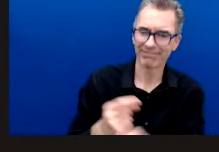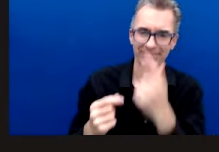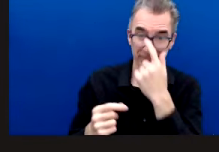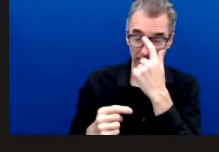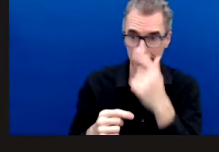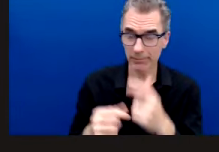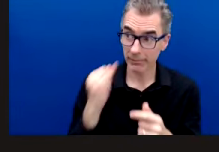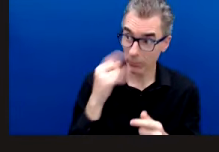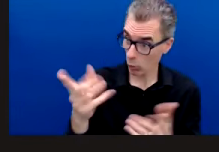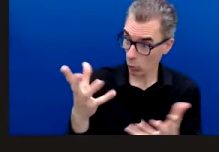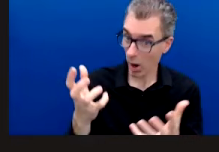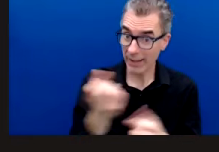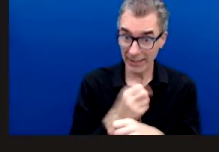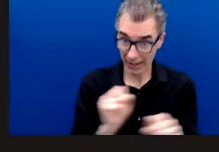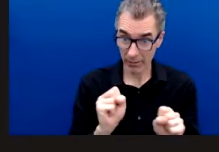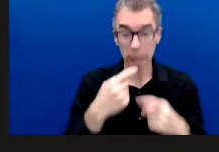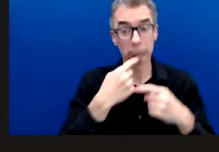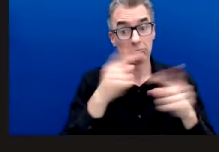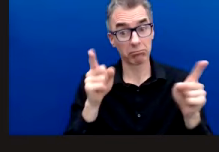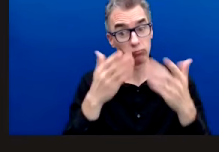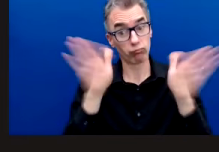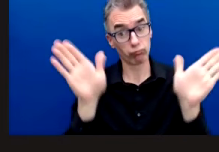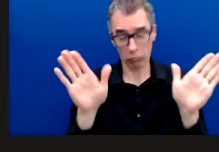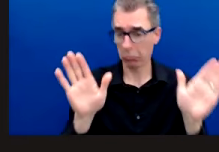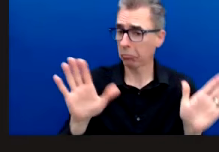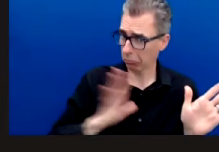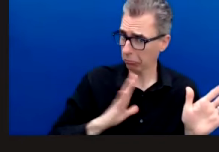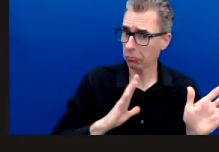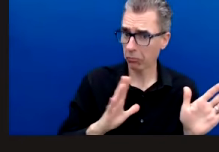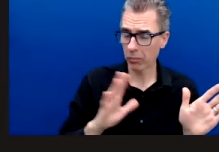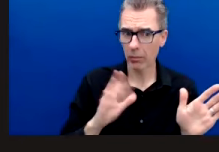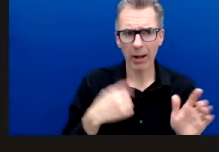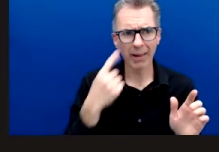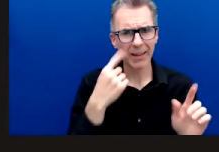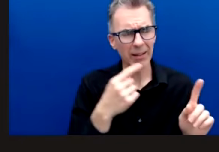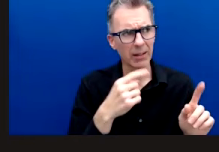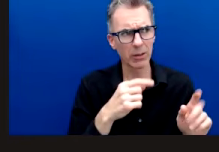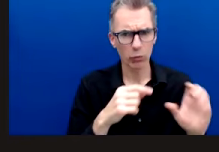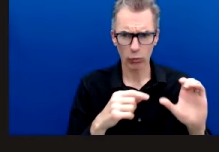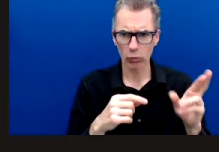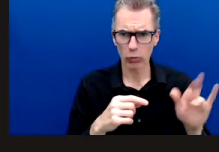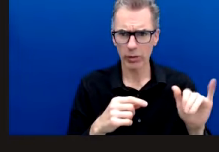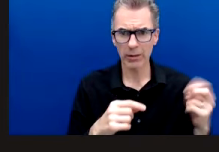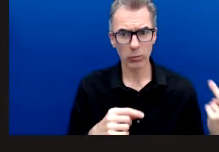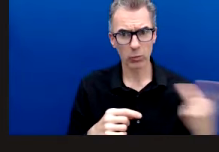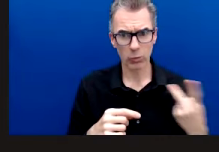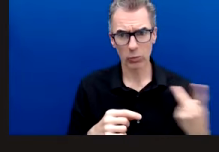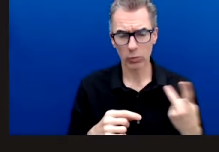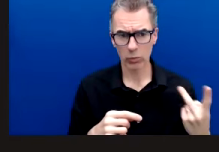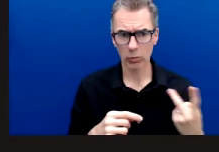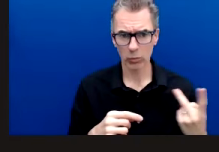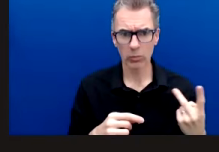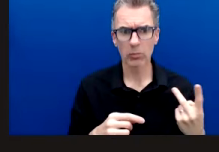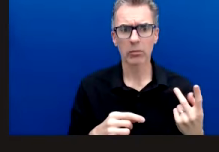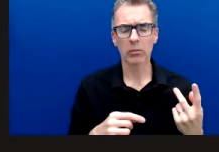you want to be safe, that is the best bet. I believe Christine and I, we came up with